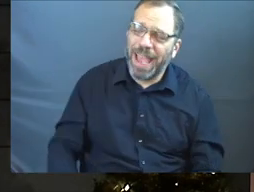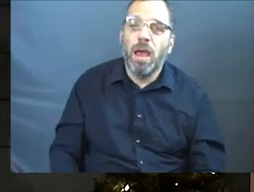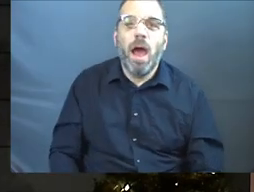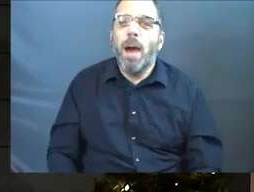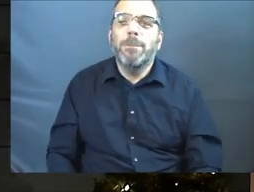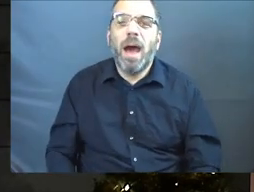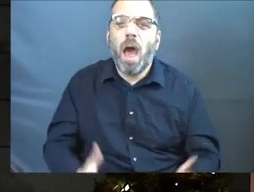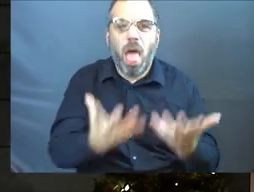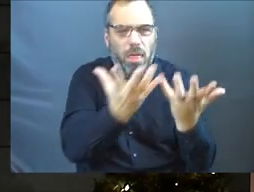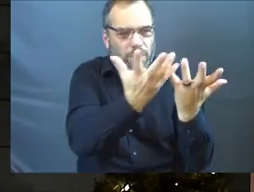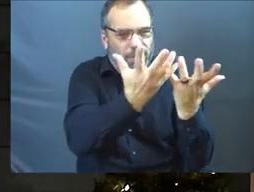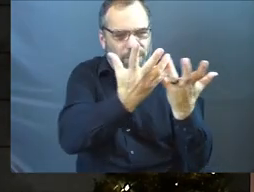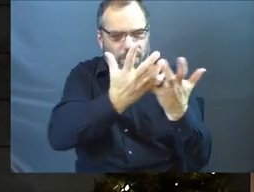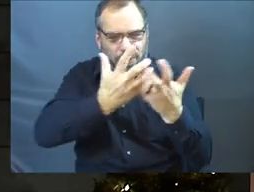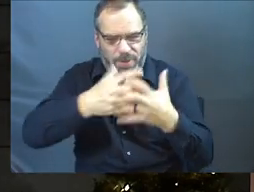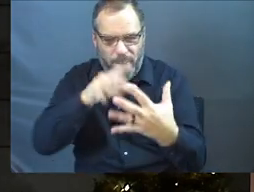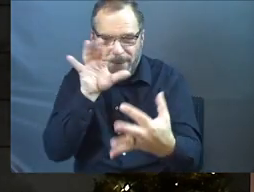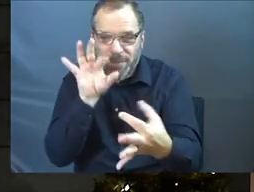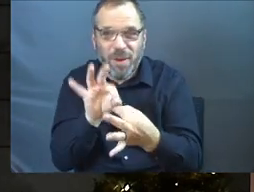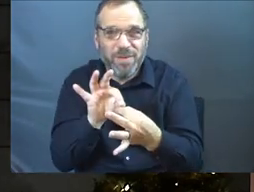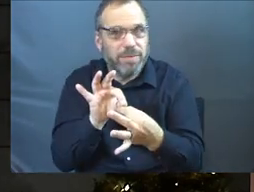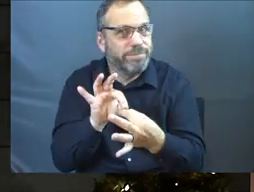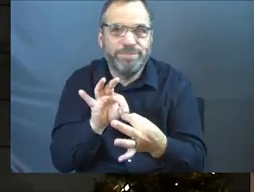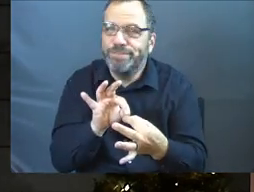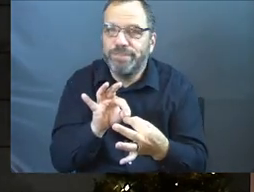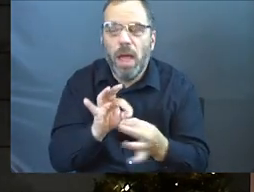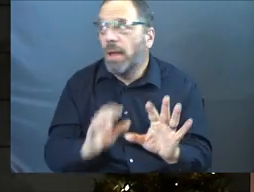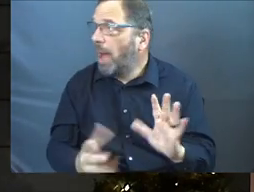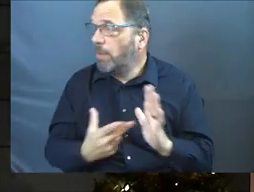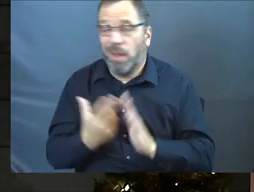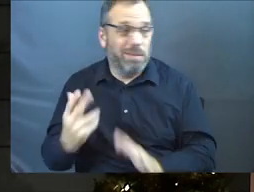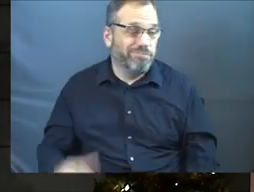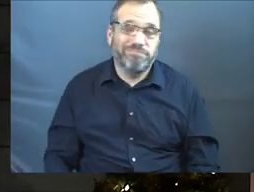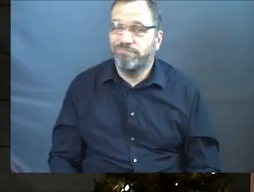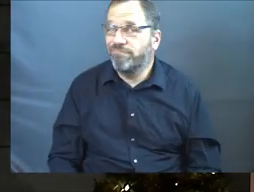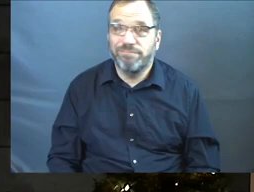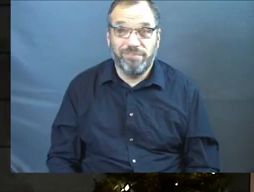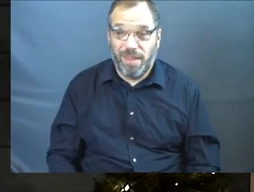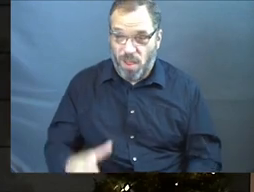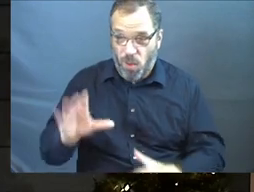But things didn't go perfectly. Like, I'll be honest with you.